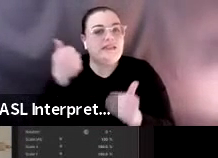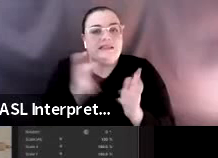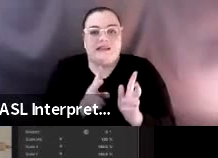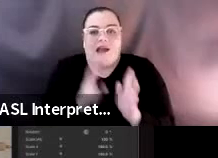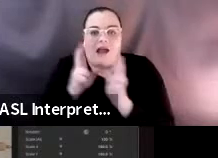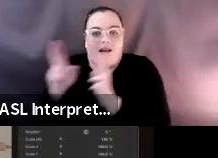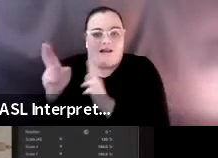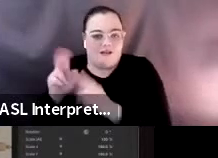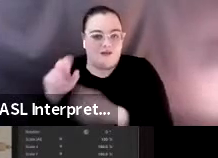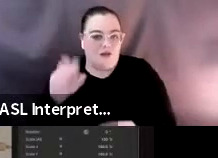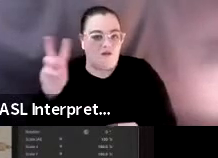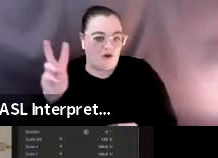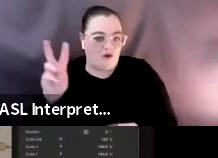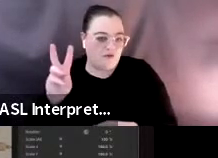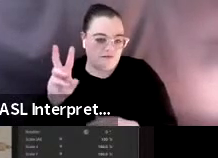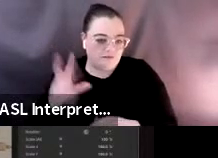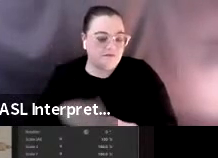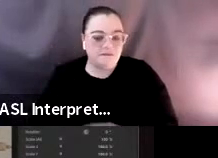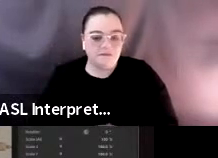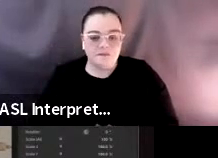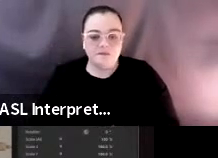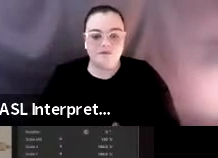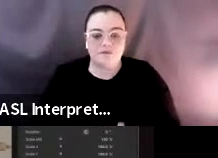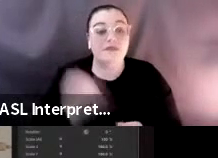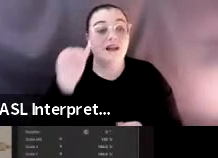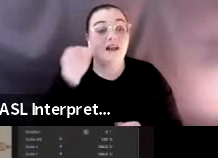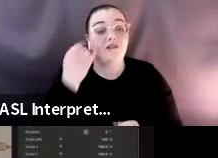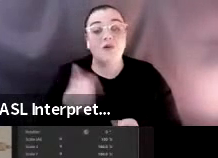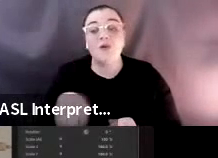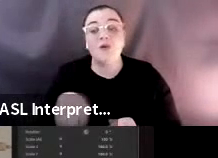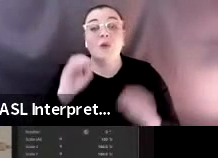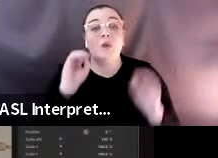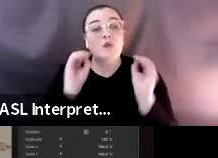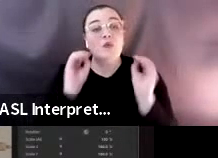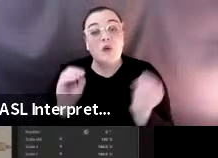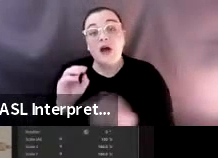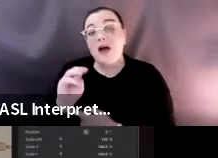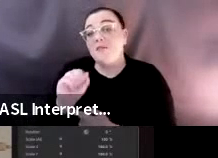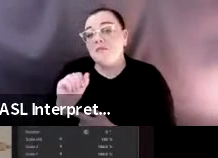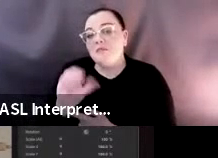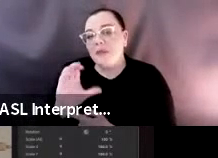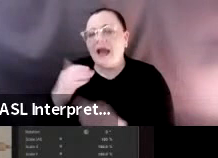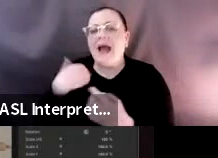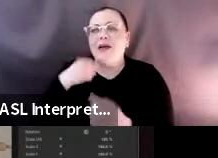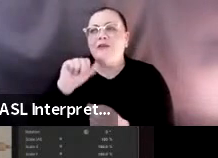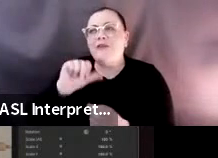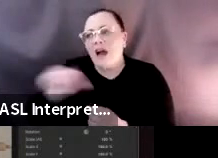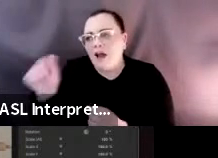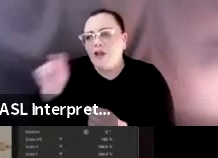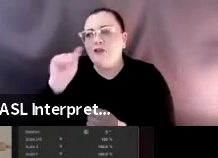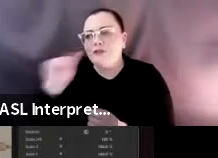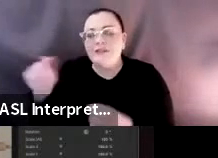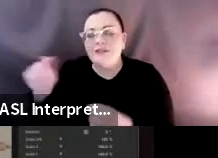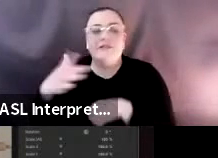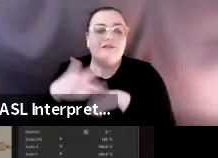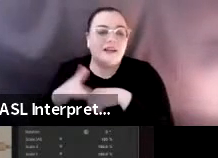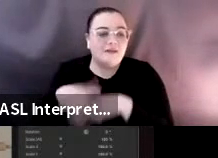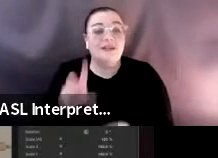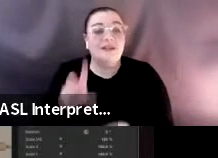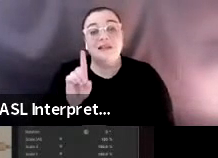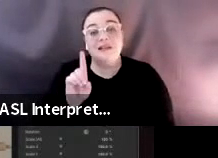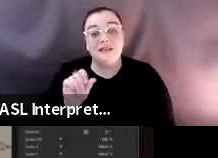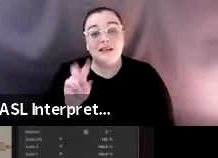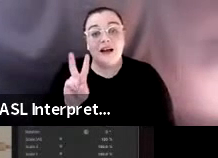to get started learning on. If you don't have a Mac, there are plenty of other options out there, of course. There's DaVinci Resolve,